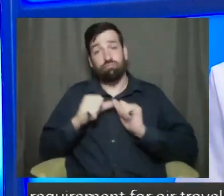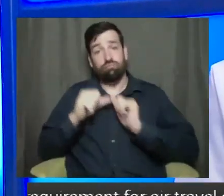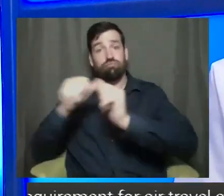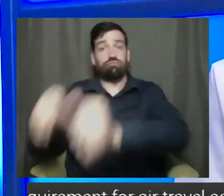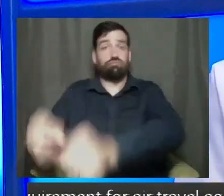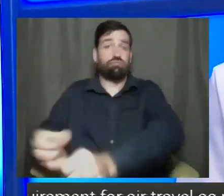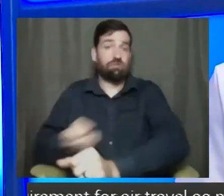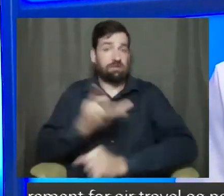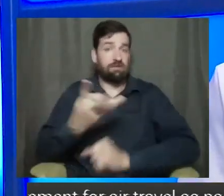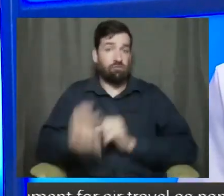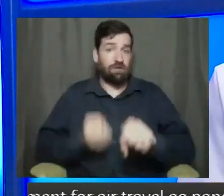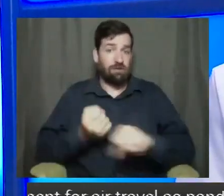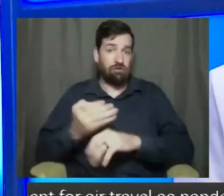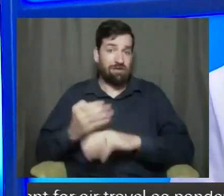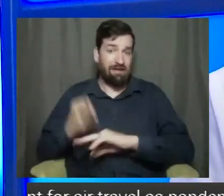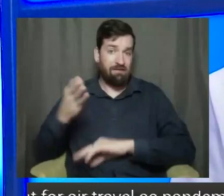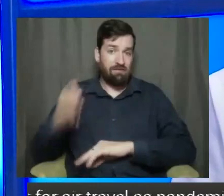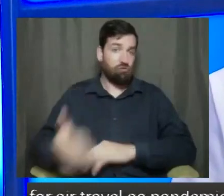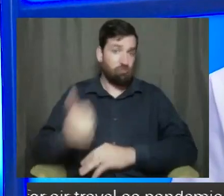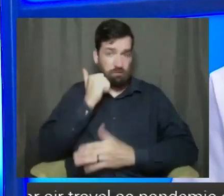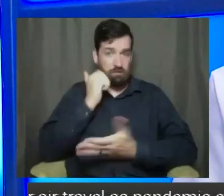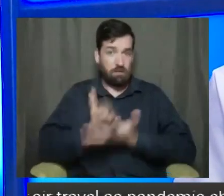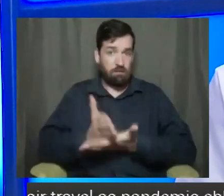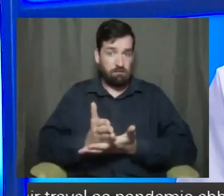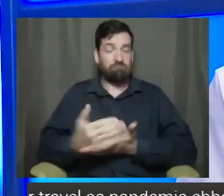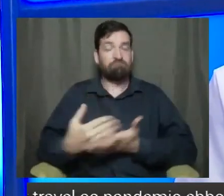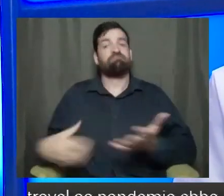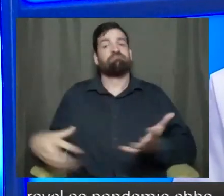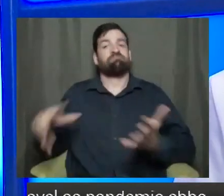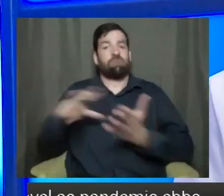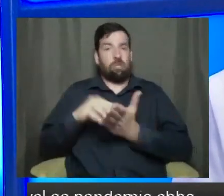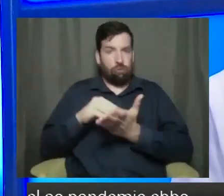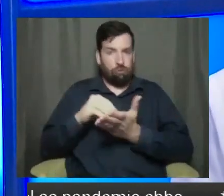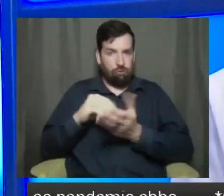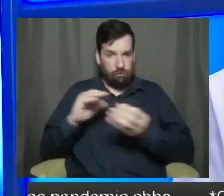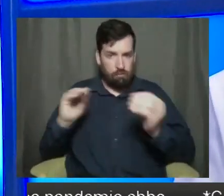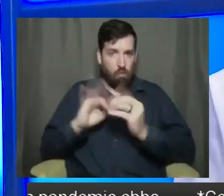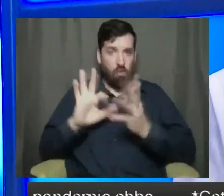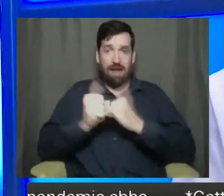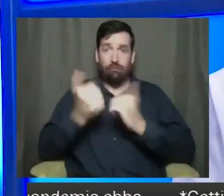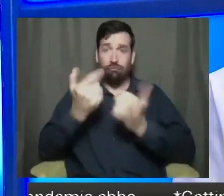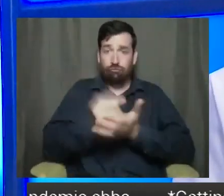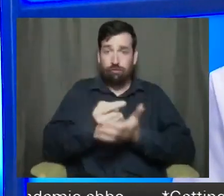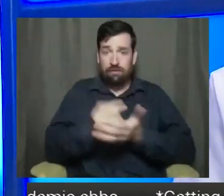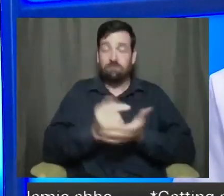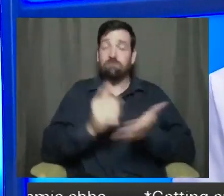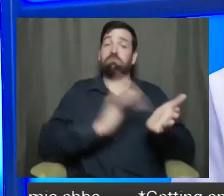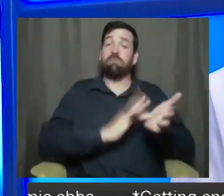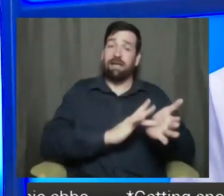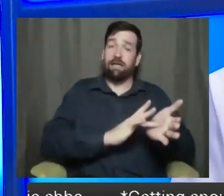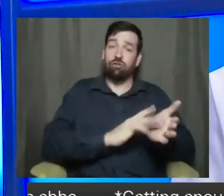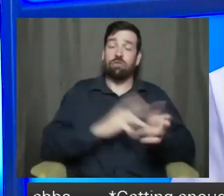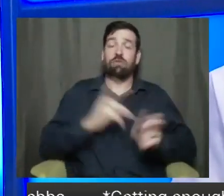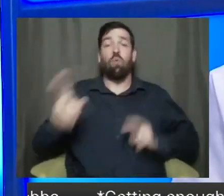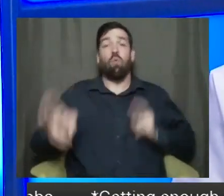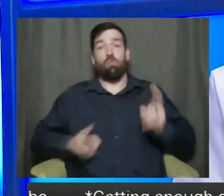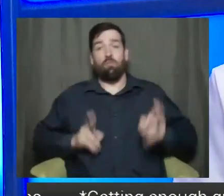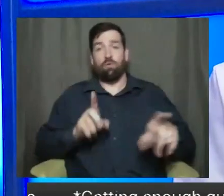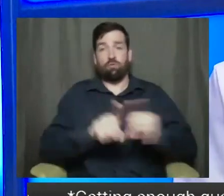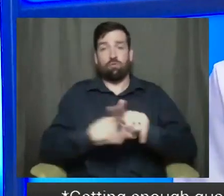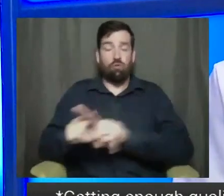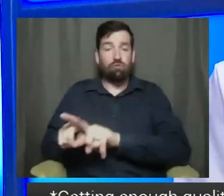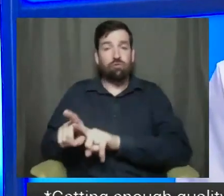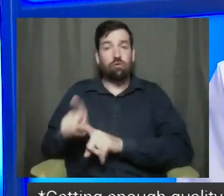afterwards. We're learning more, as I said, about ways that we can treat this, both with medications and hormone use, but other non-hormonal methods as